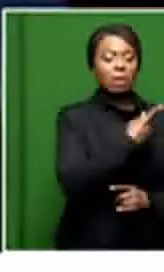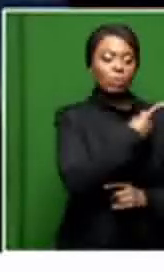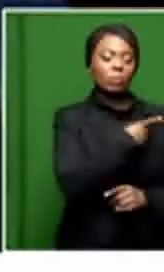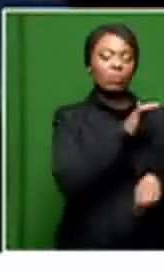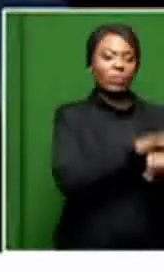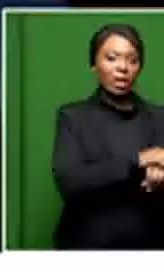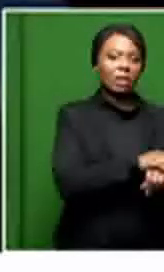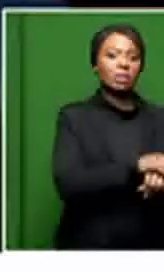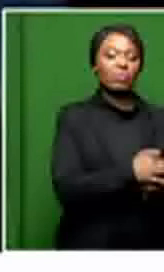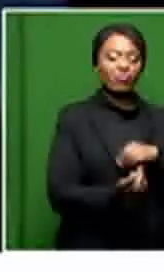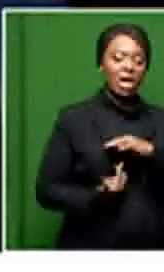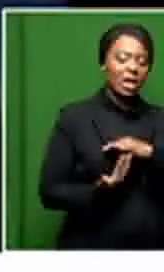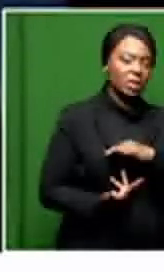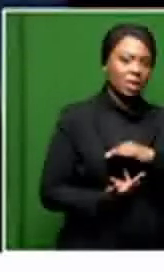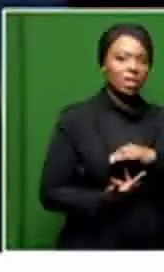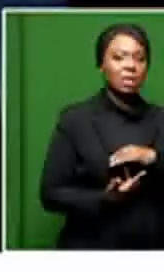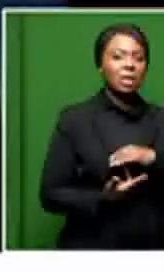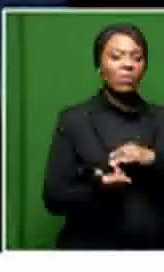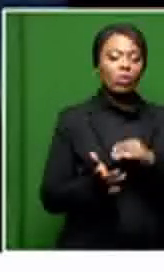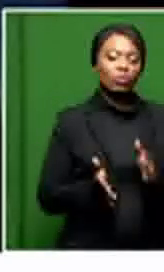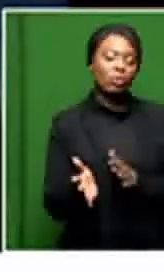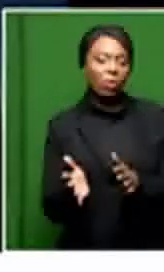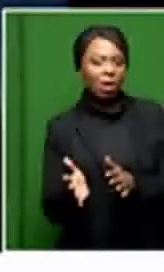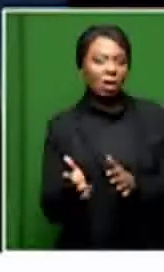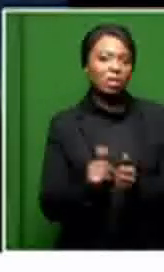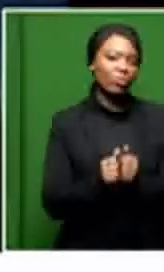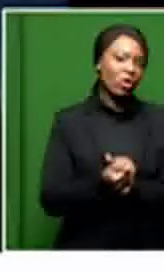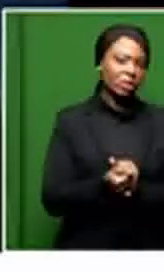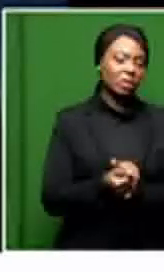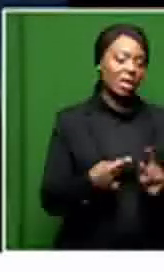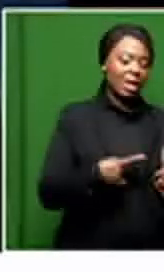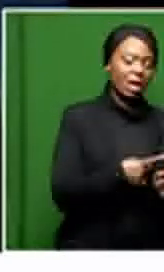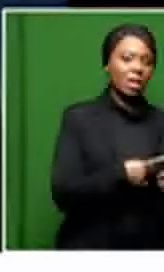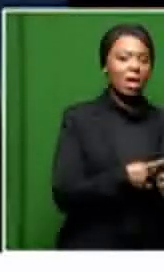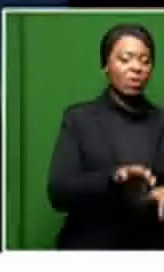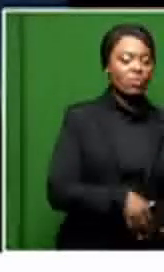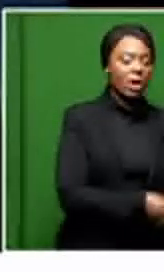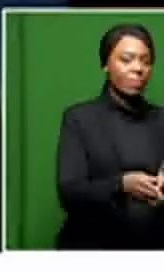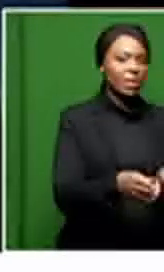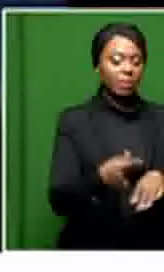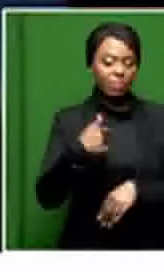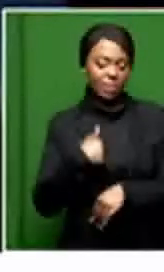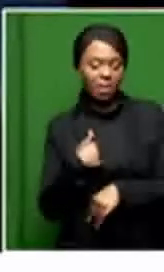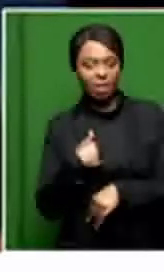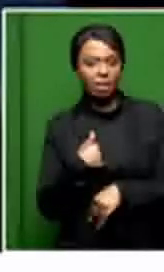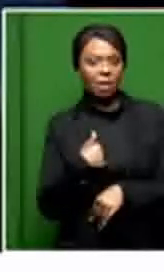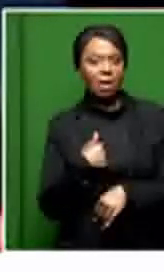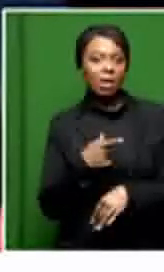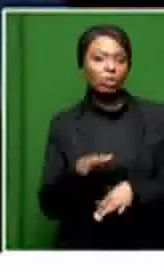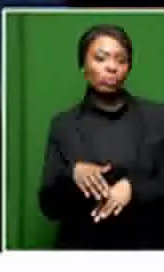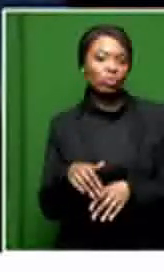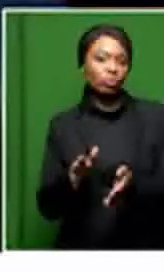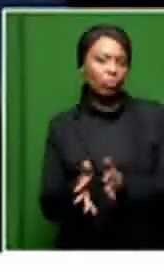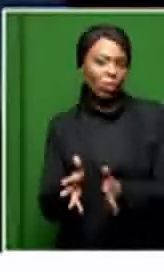for sport. I played soccer, he played rugby, and sometime in 2006 he said, "Ashwin, we've got to write